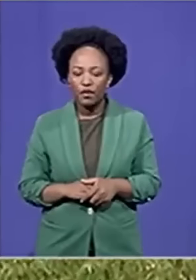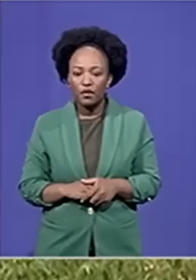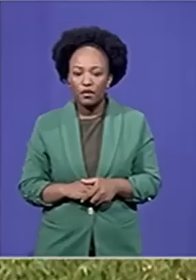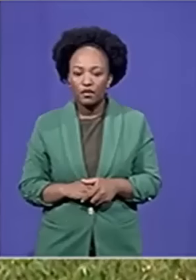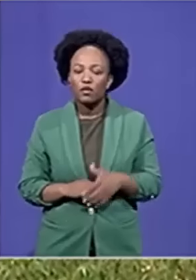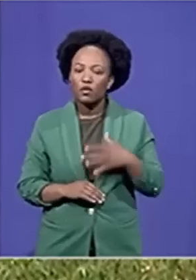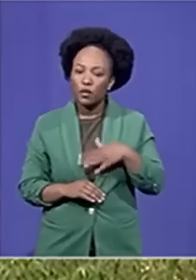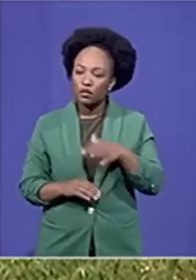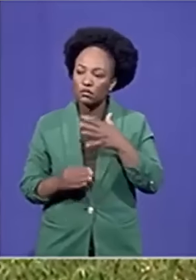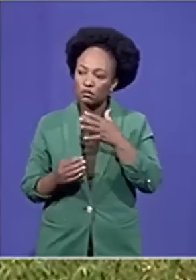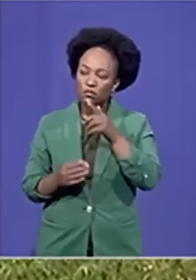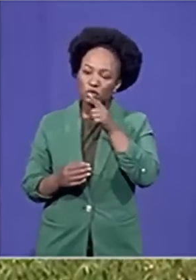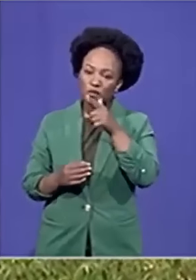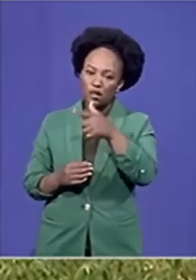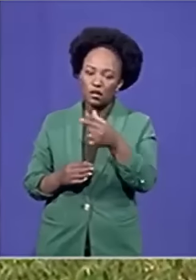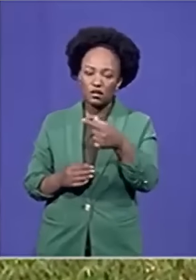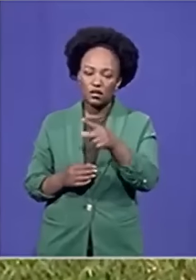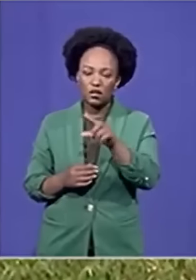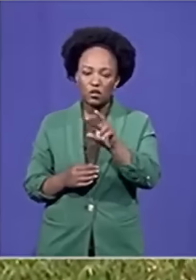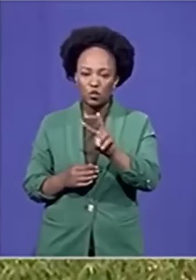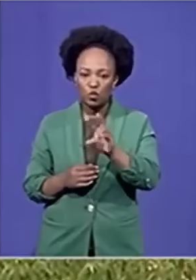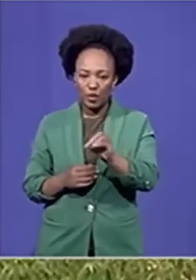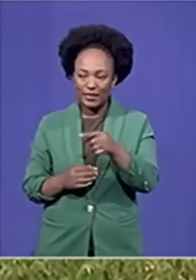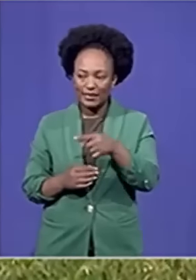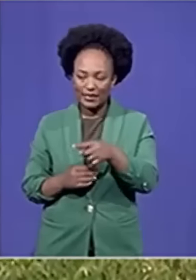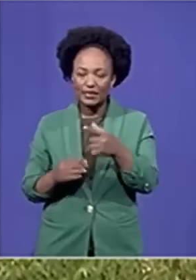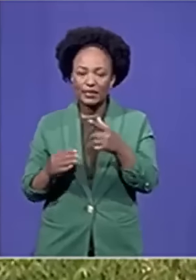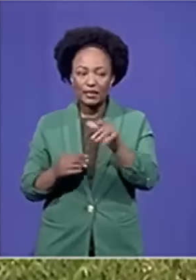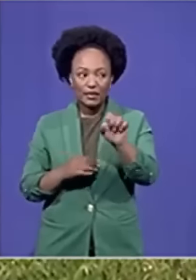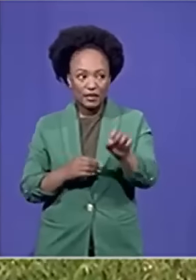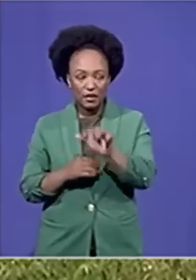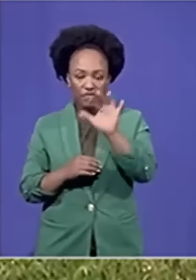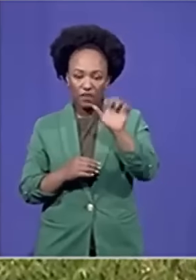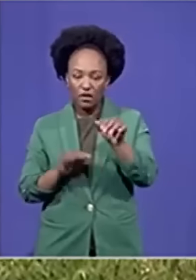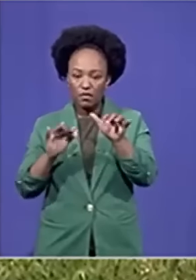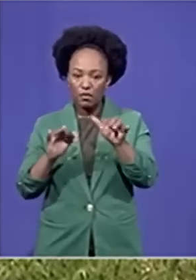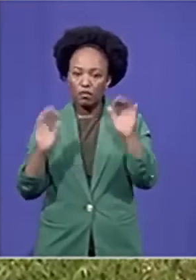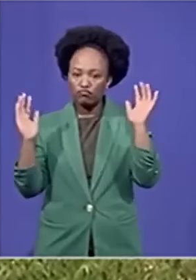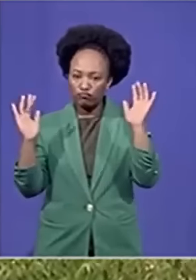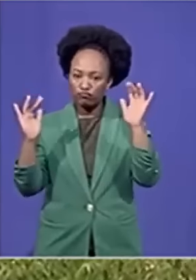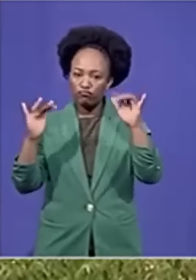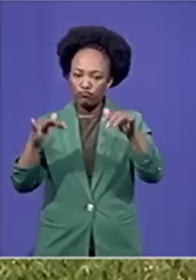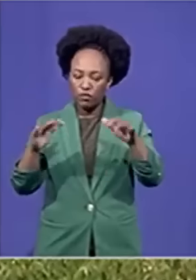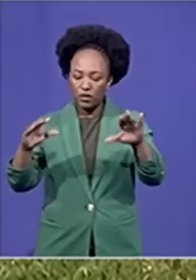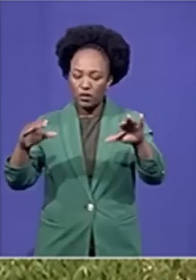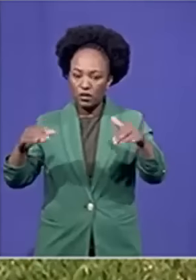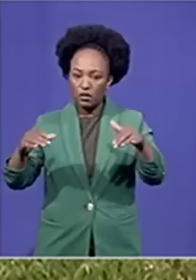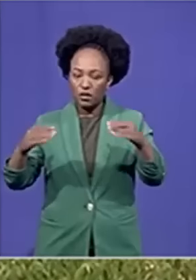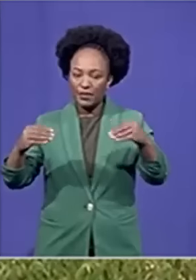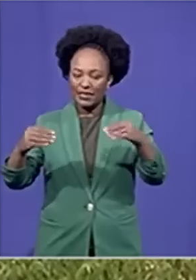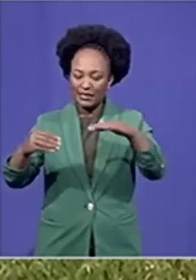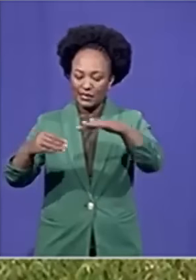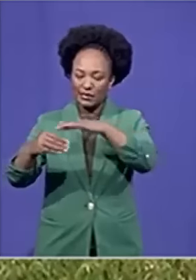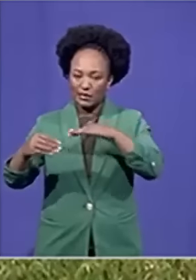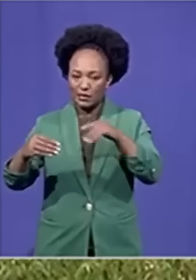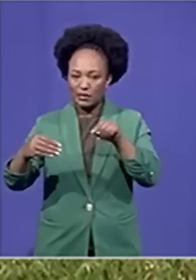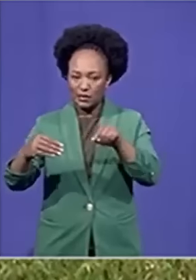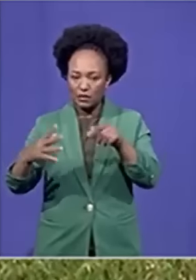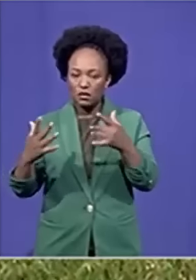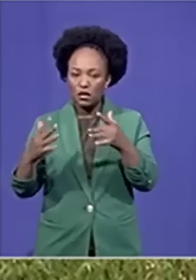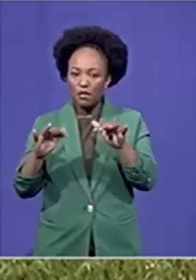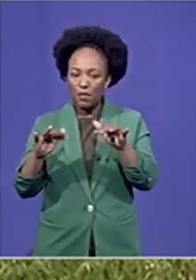the G20 of the success of the South African citrus industry, but there's a lot of links, a lot of people that made